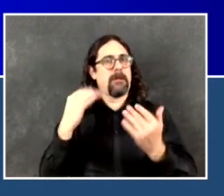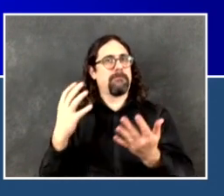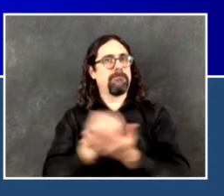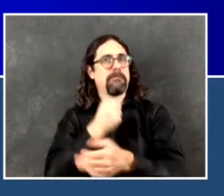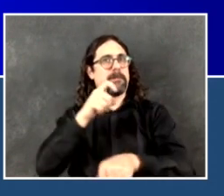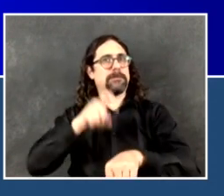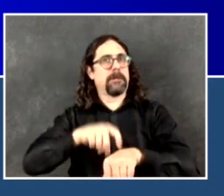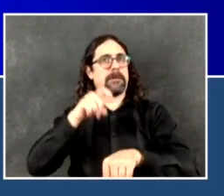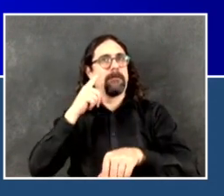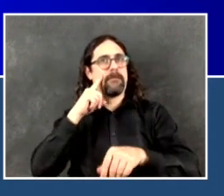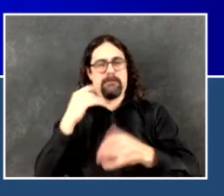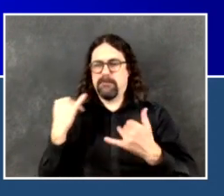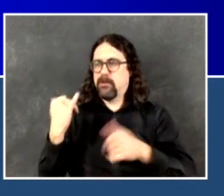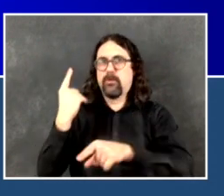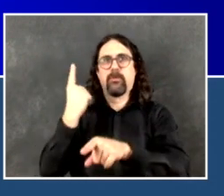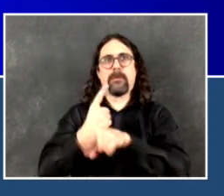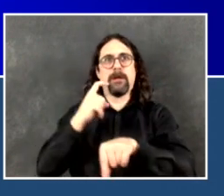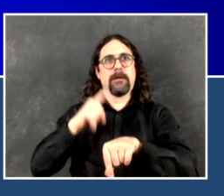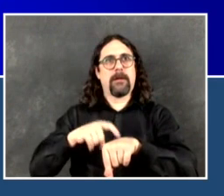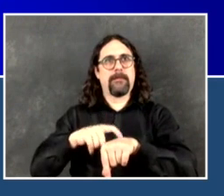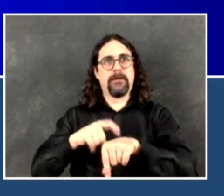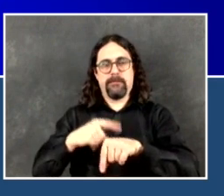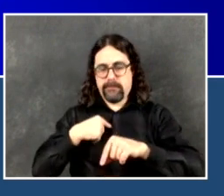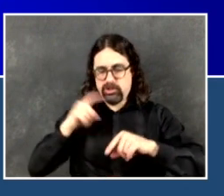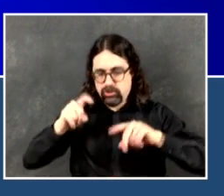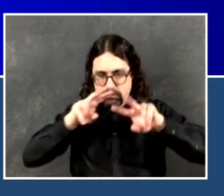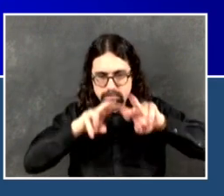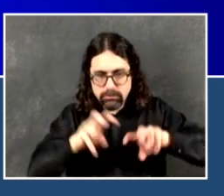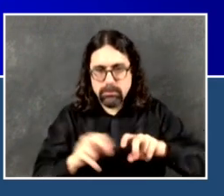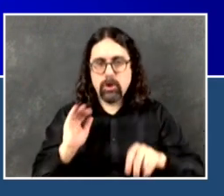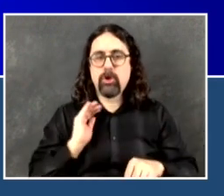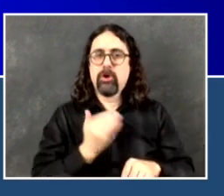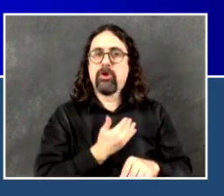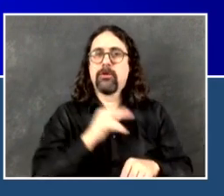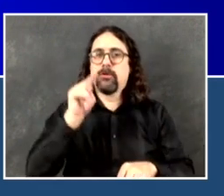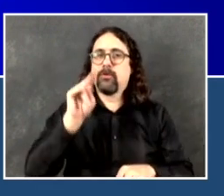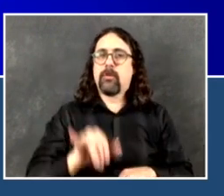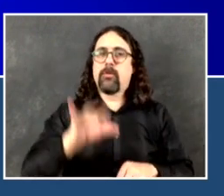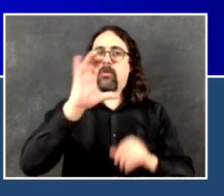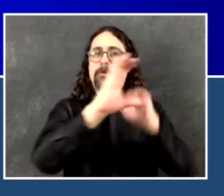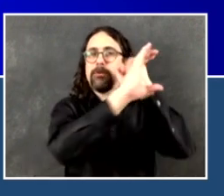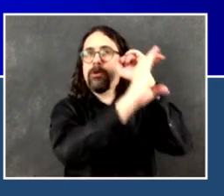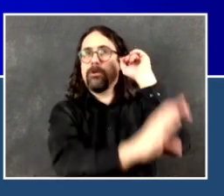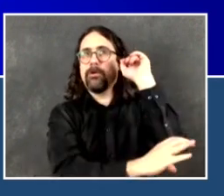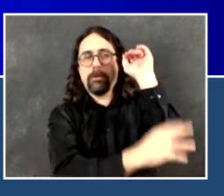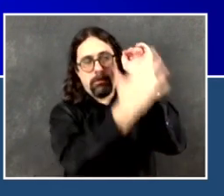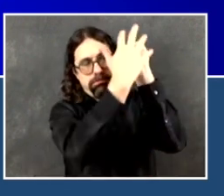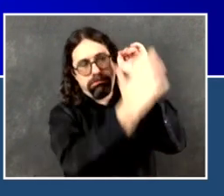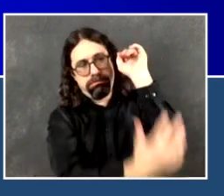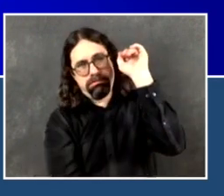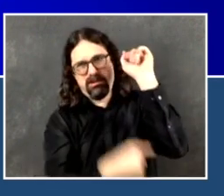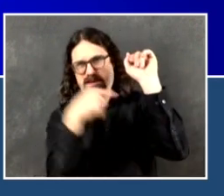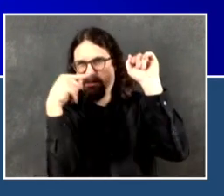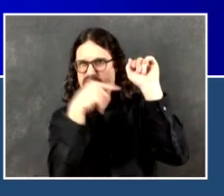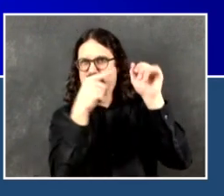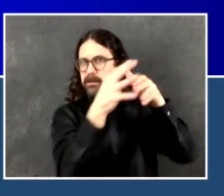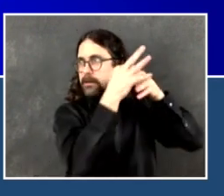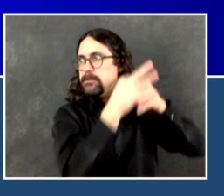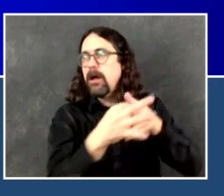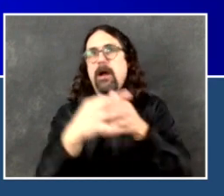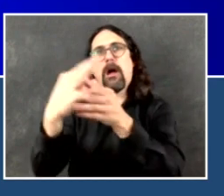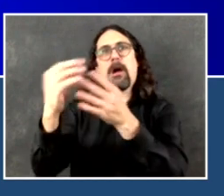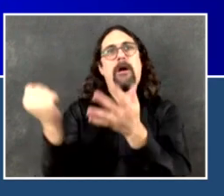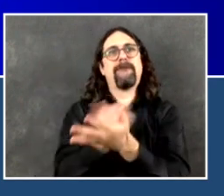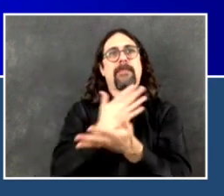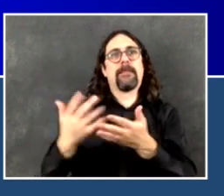moment, a breakpoint moment in the city's history, this is it. And it's time to look anew at everything we do